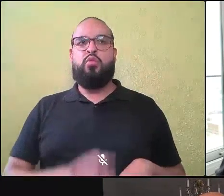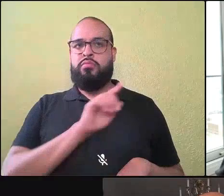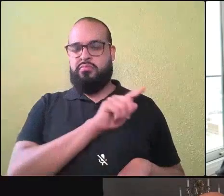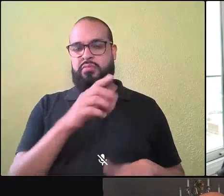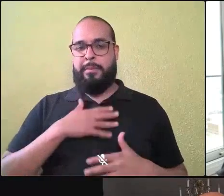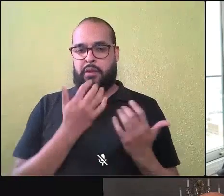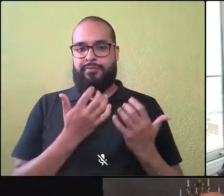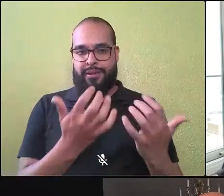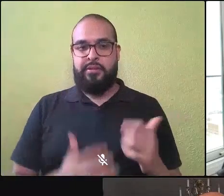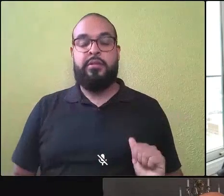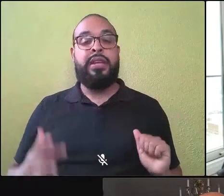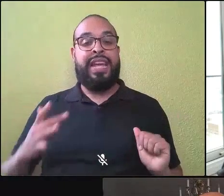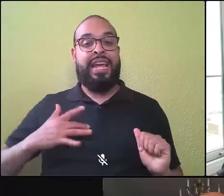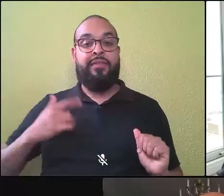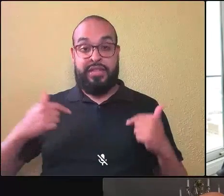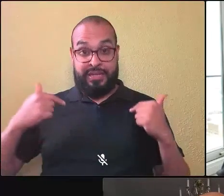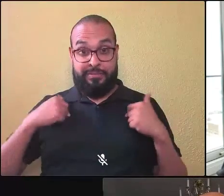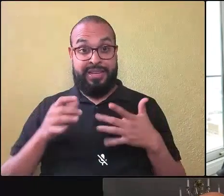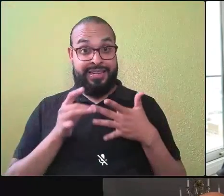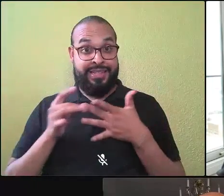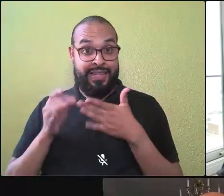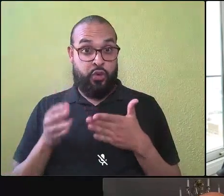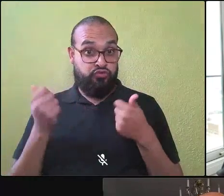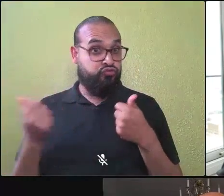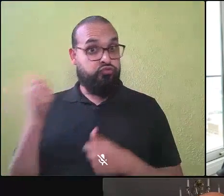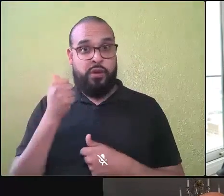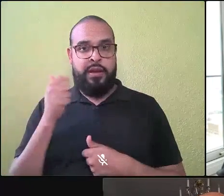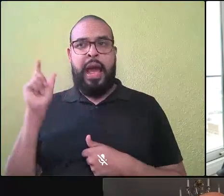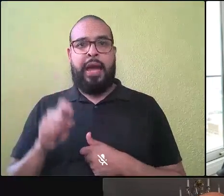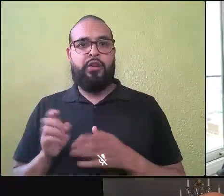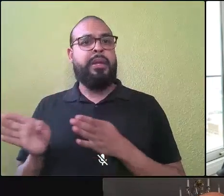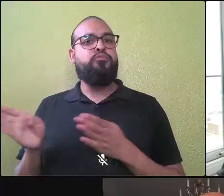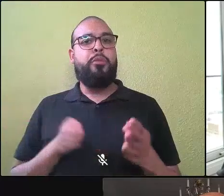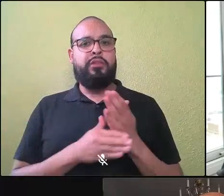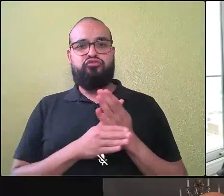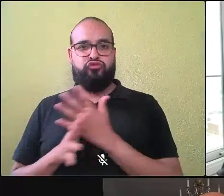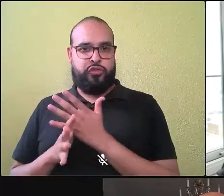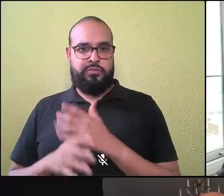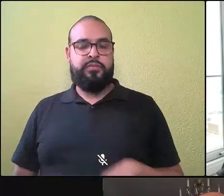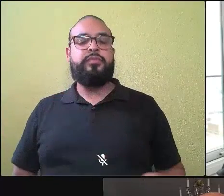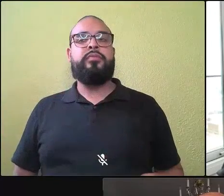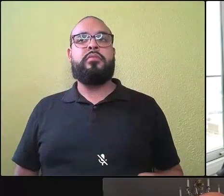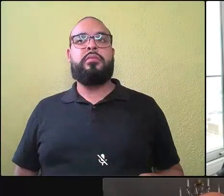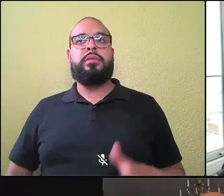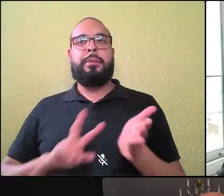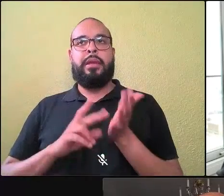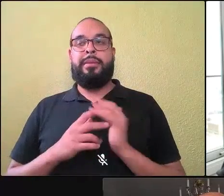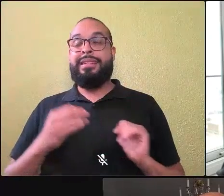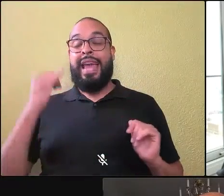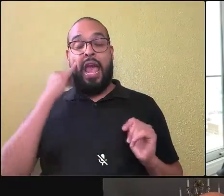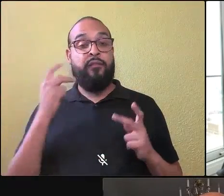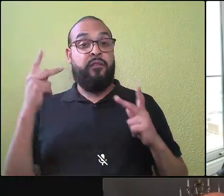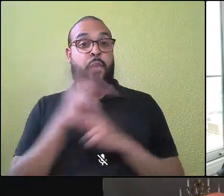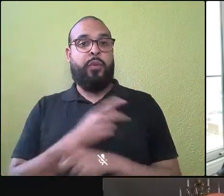to deliver the worst case scenario, or I had to be prepared in general, which meant that my mind had to go to like the worst case scenario. If I had